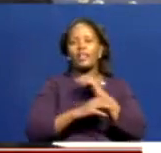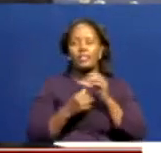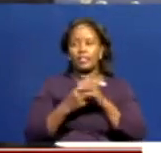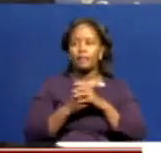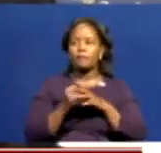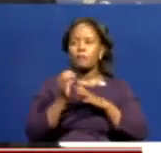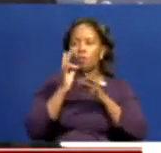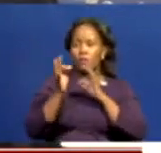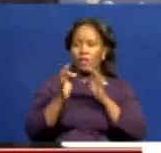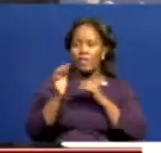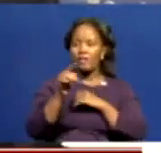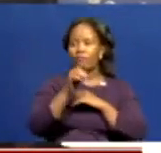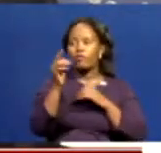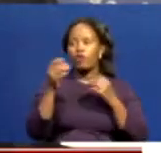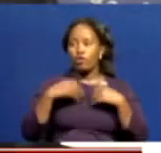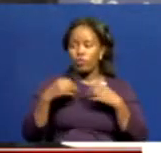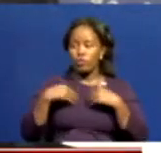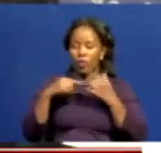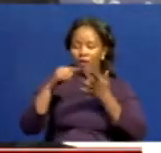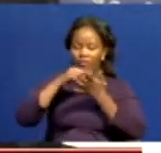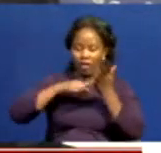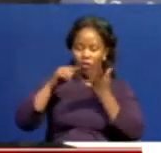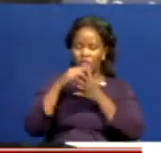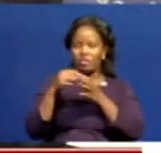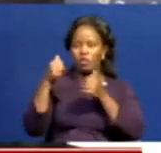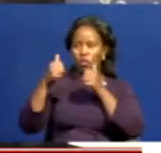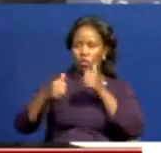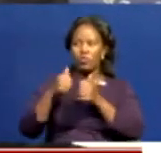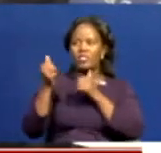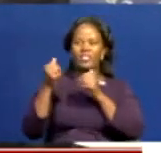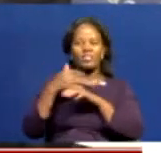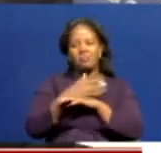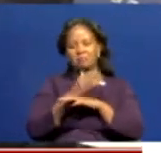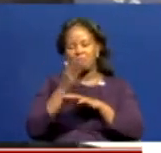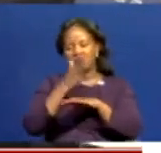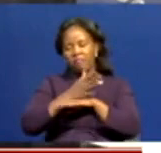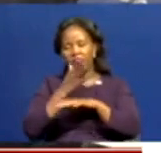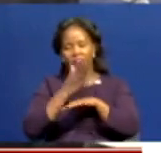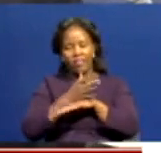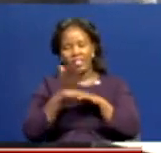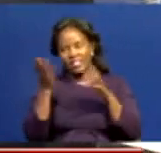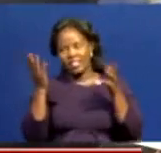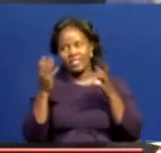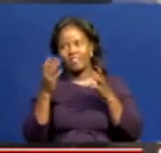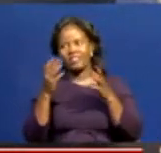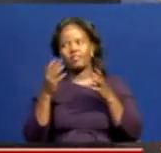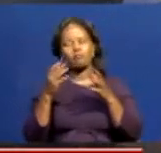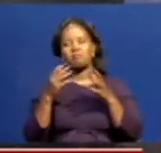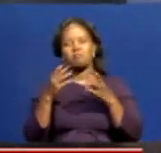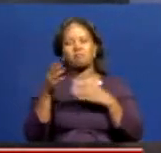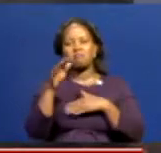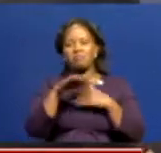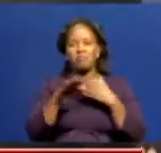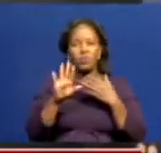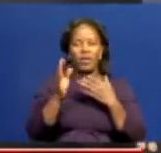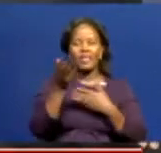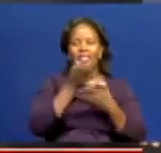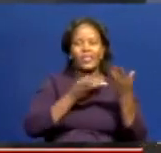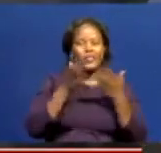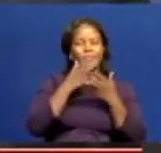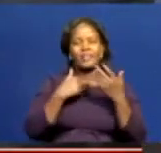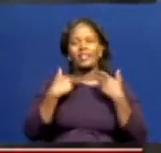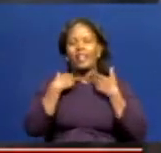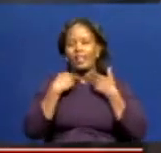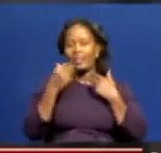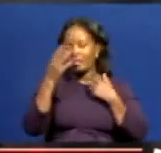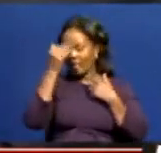a banknote or a coin that is easily compromised, then you can as well call it quits for your economy, because anybody will be